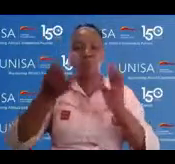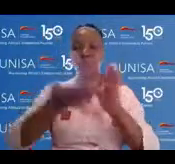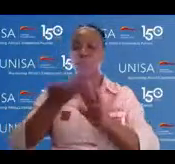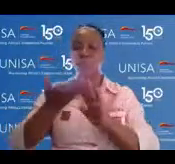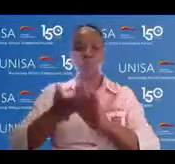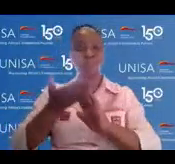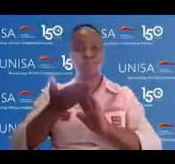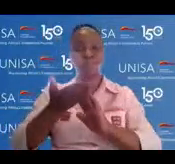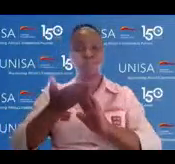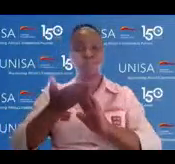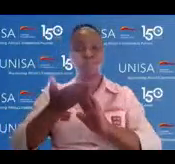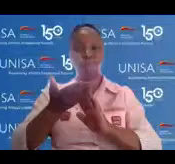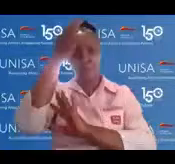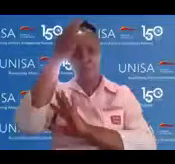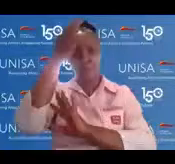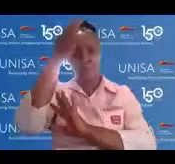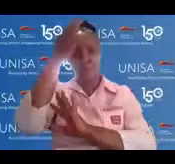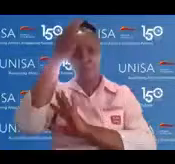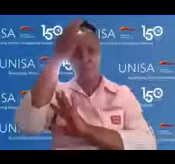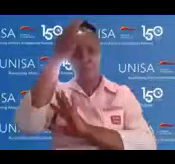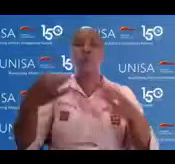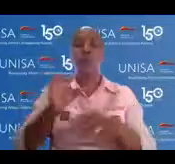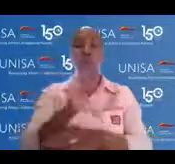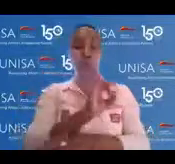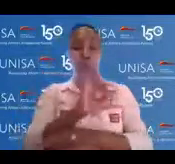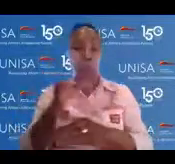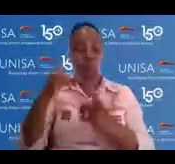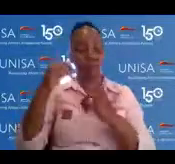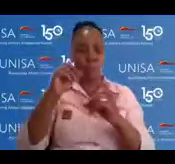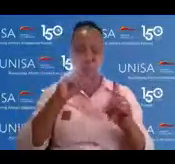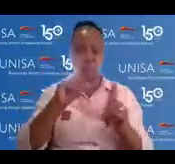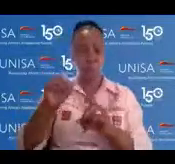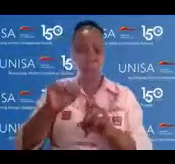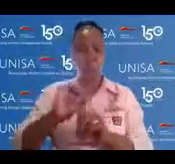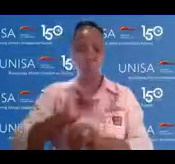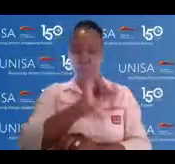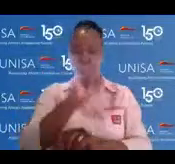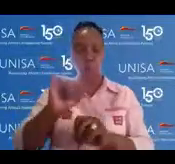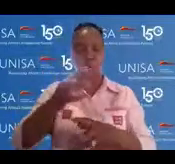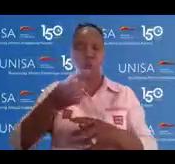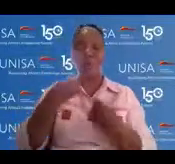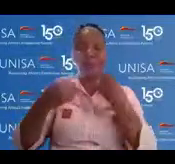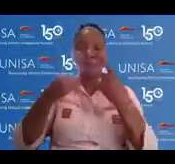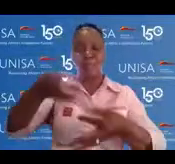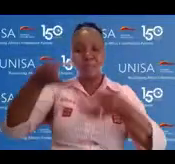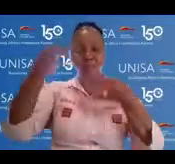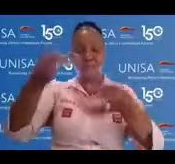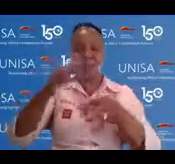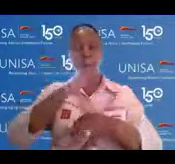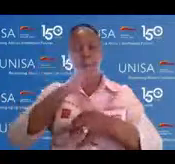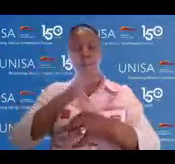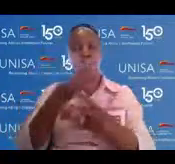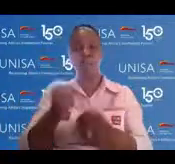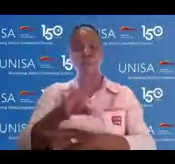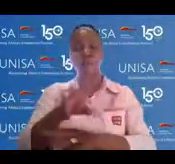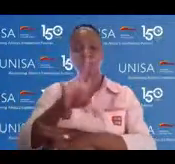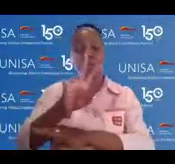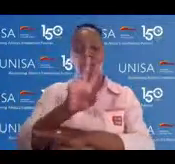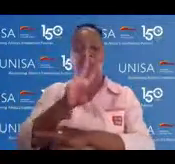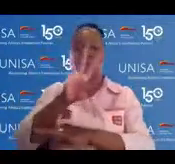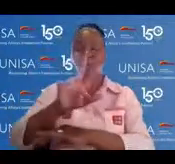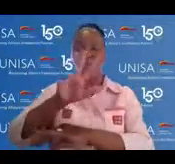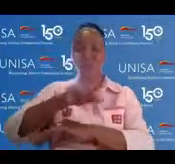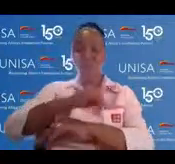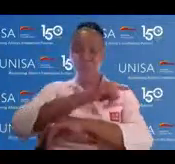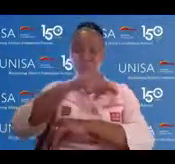important. Once you've taken the photos of your script, you then have 48 hours to upload all of